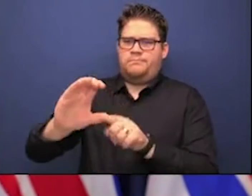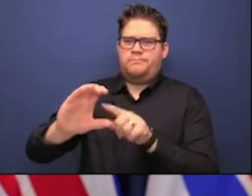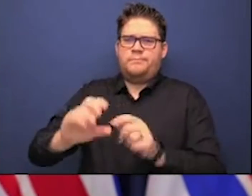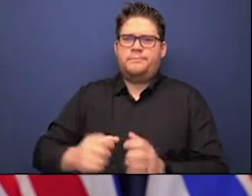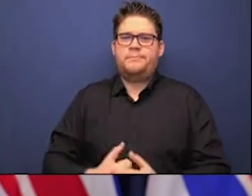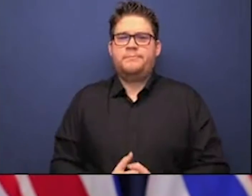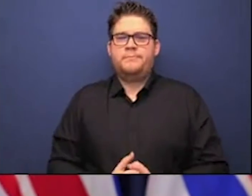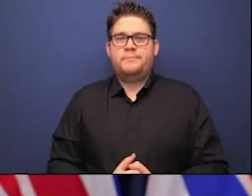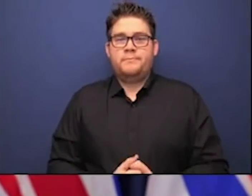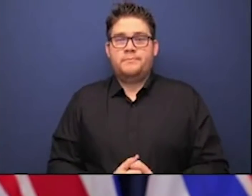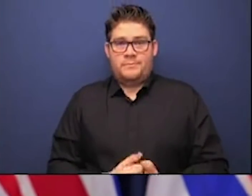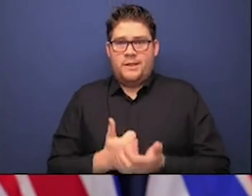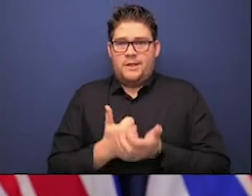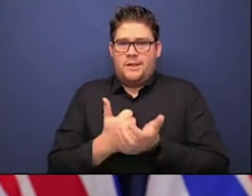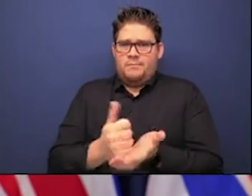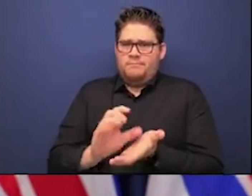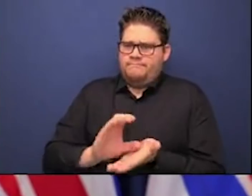of